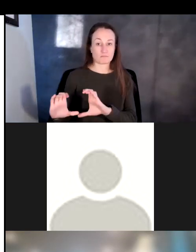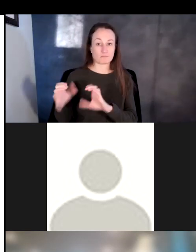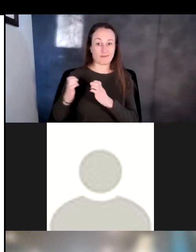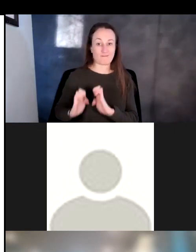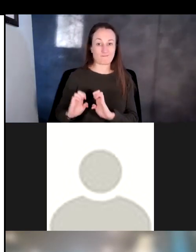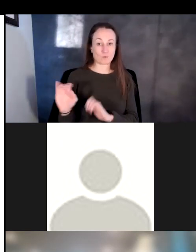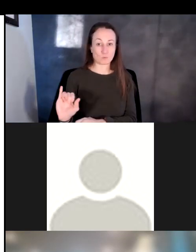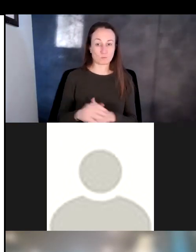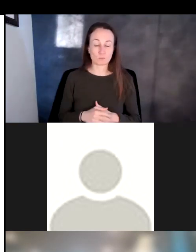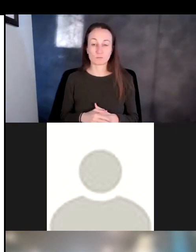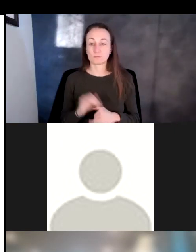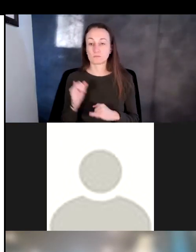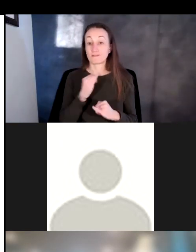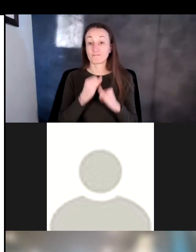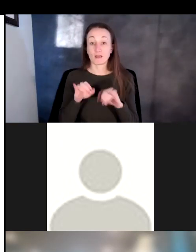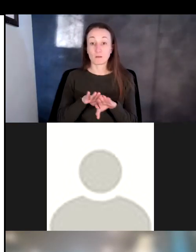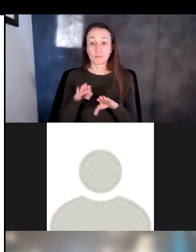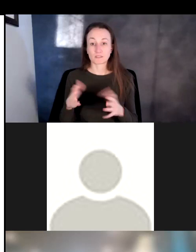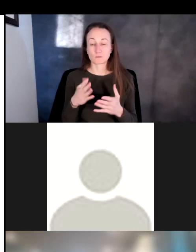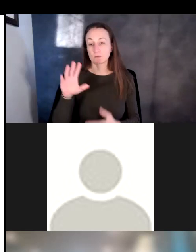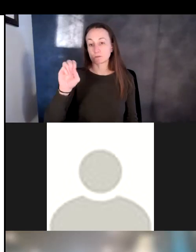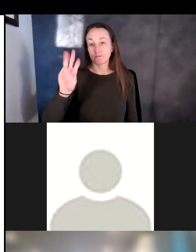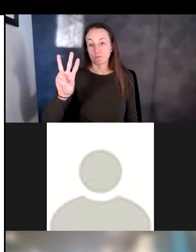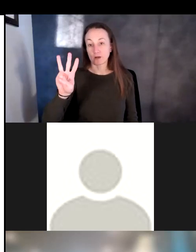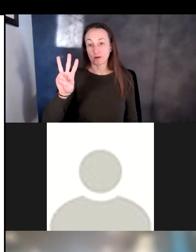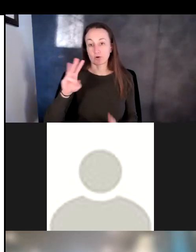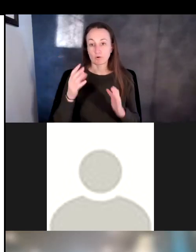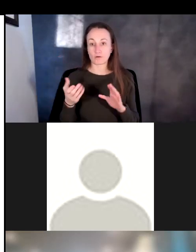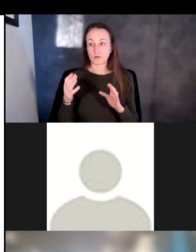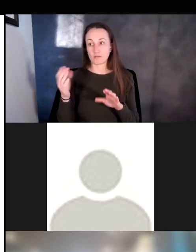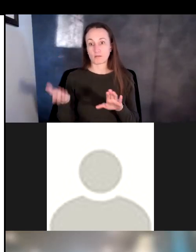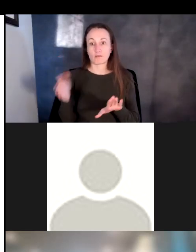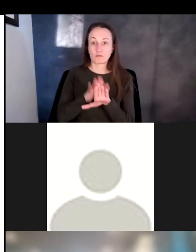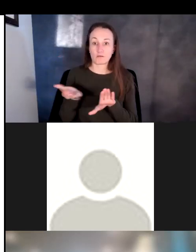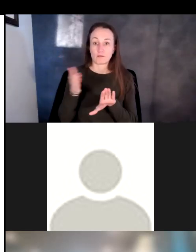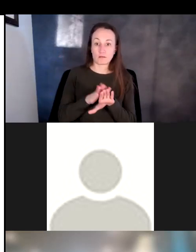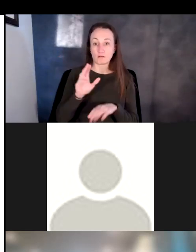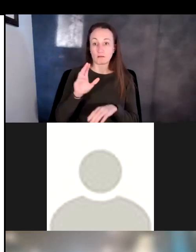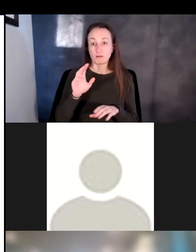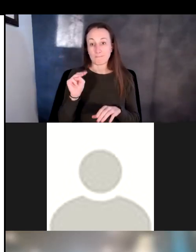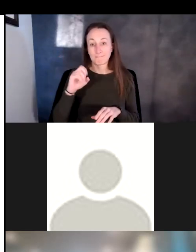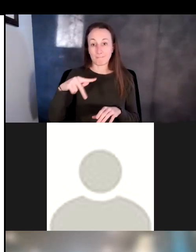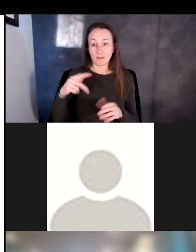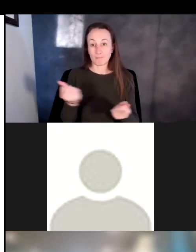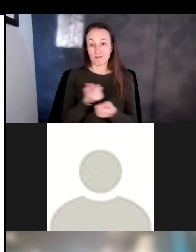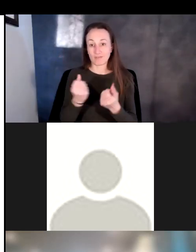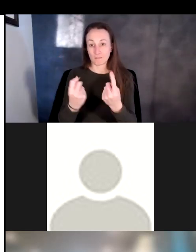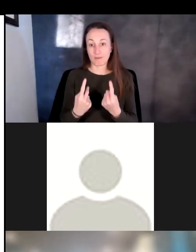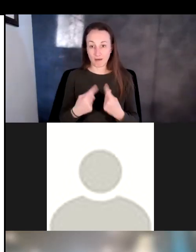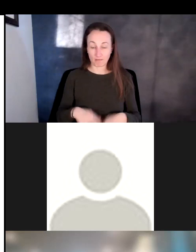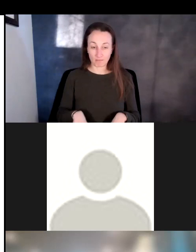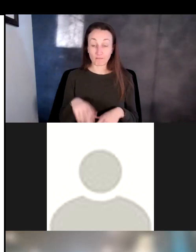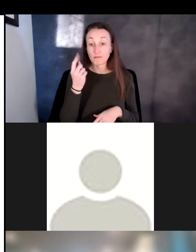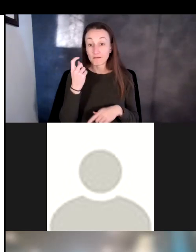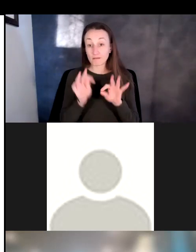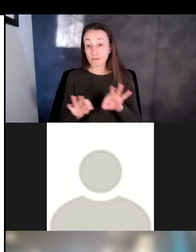then the final piece is this software, the mapping everything back. And it's important to note that, when using this needs to